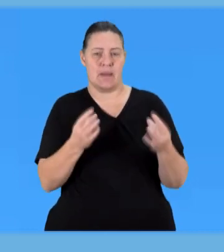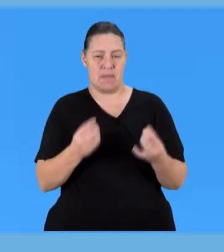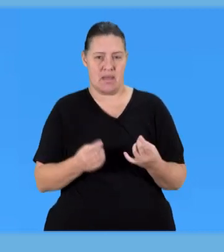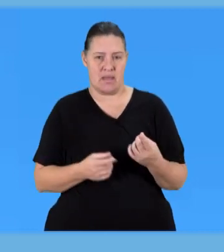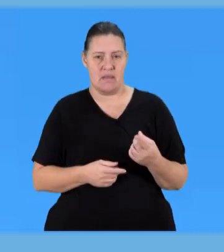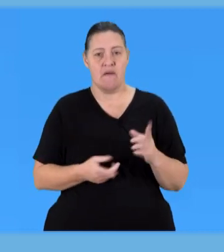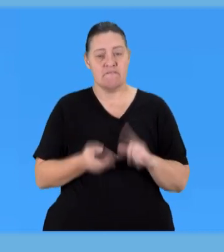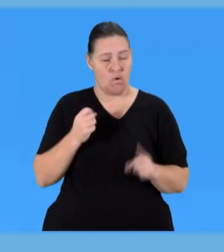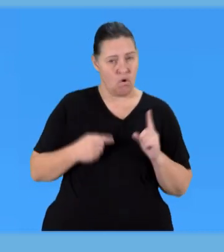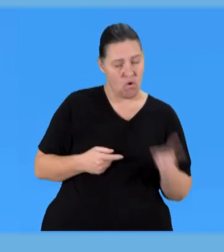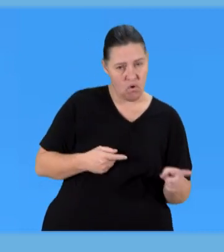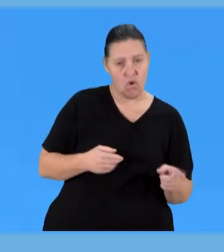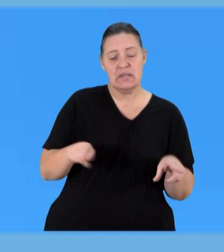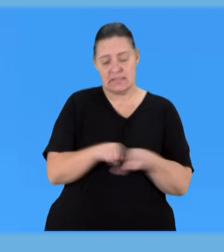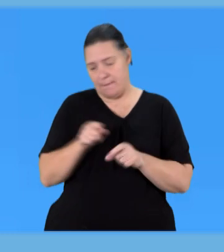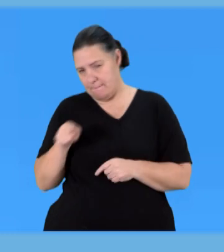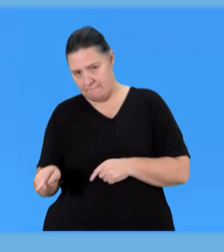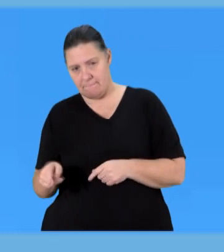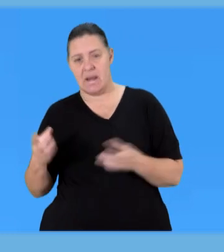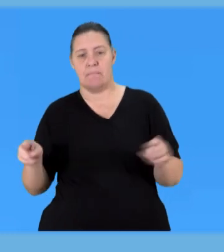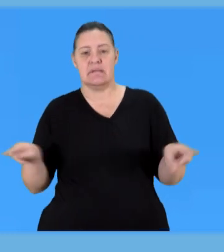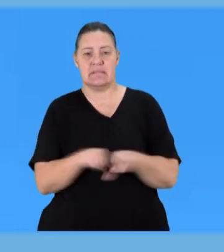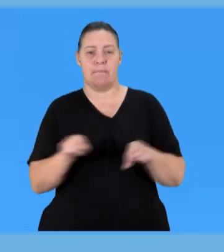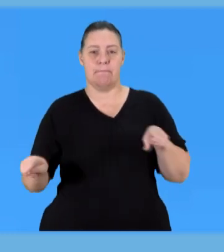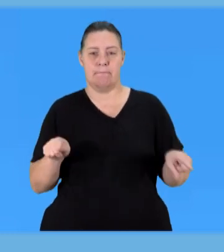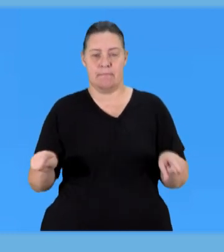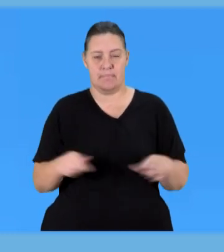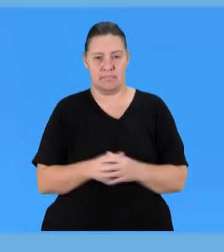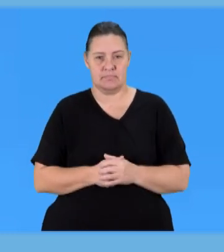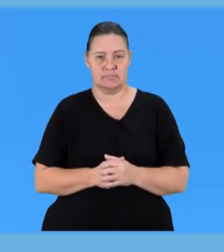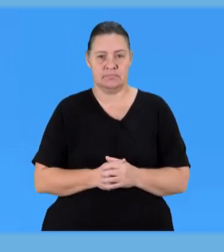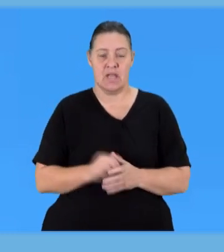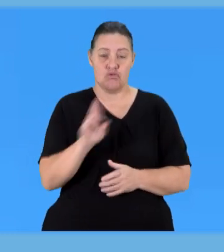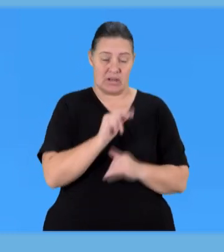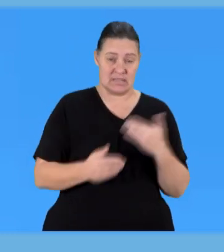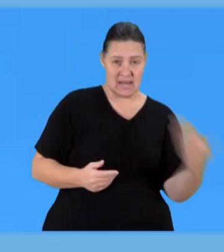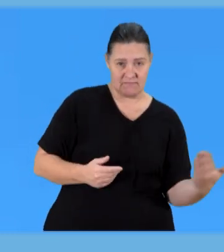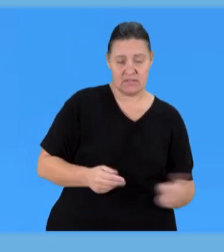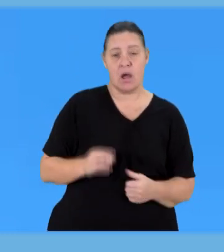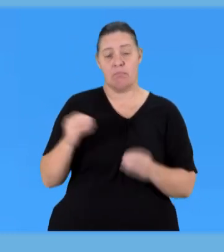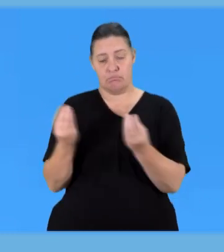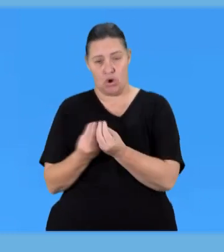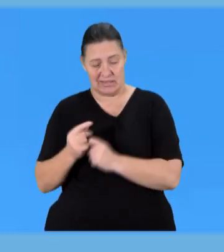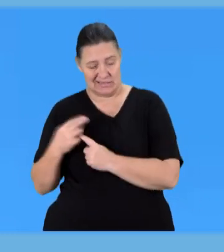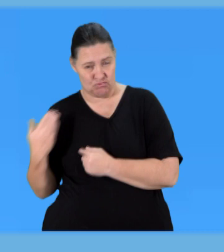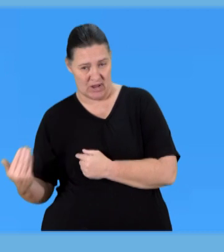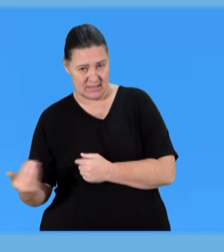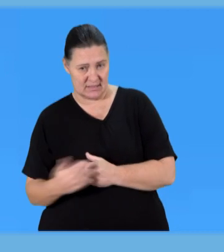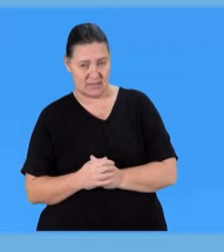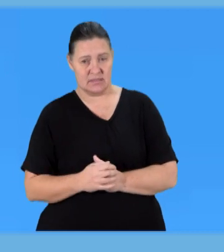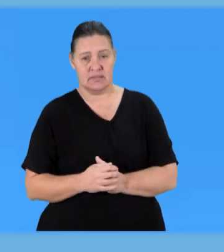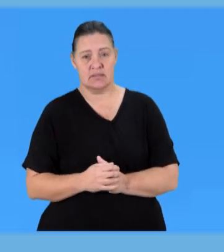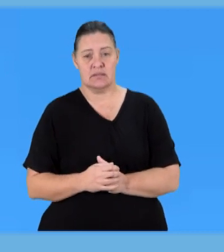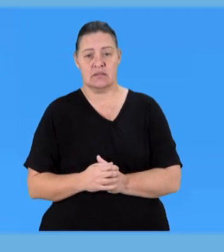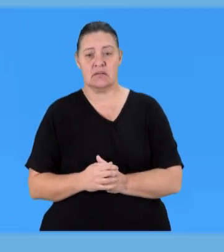number of atoms for the reactants and also the products. Remember, reactants, left-hand side, products, right-hand side. And